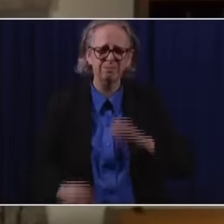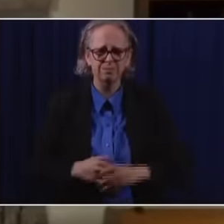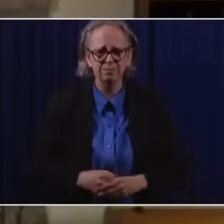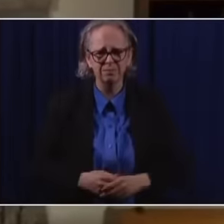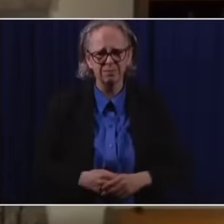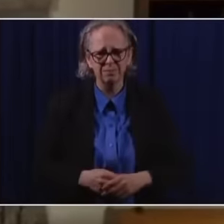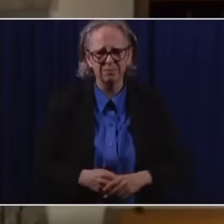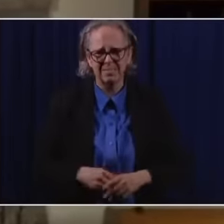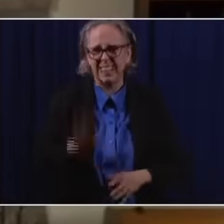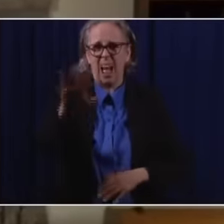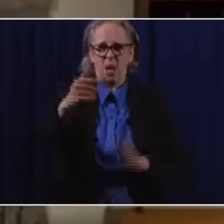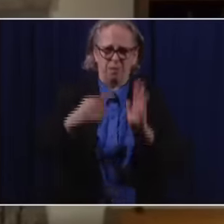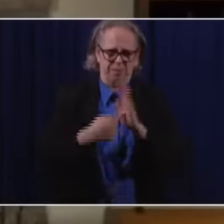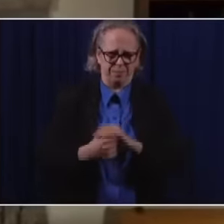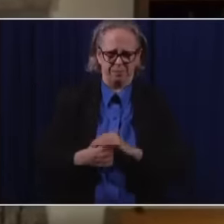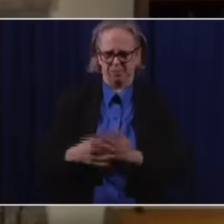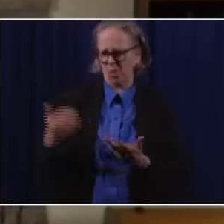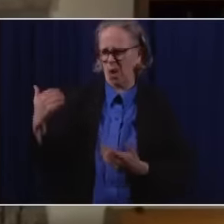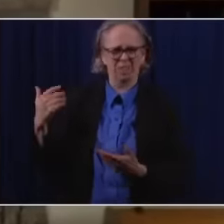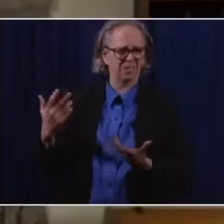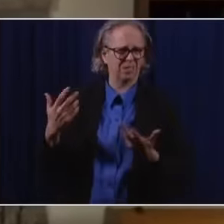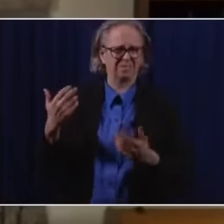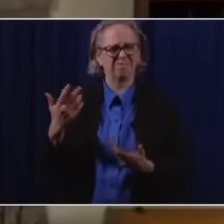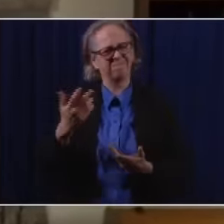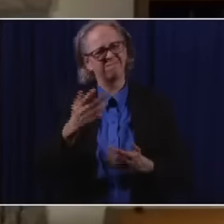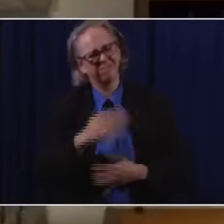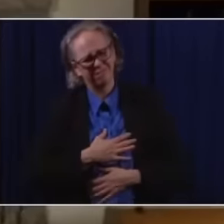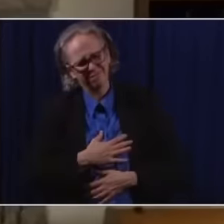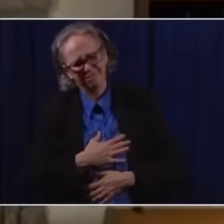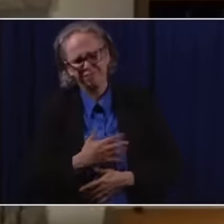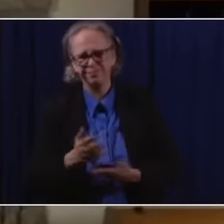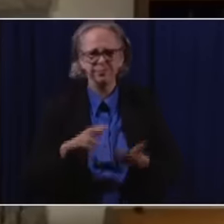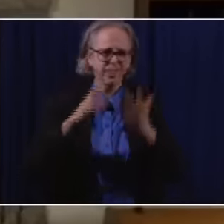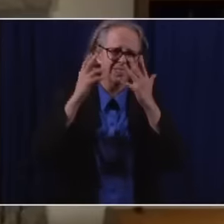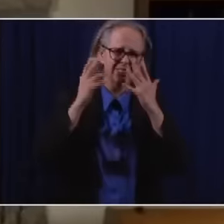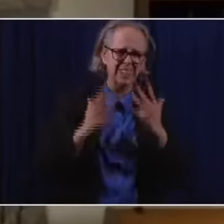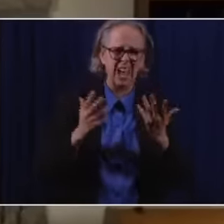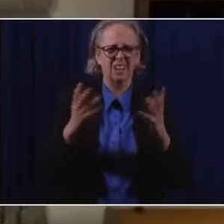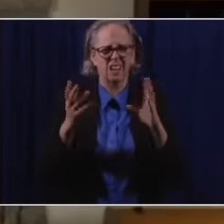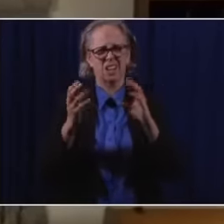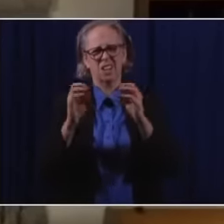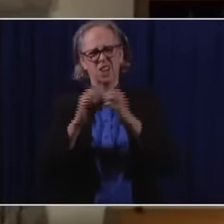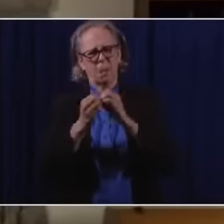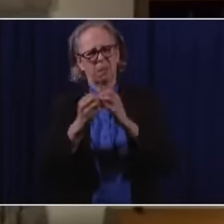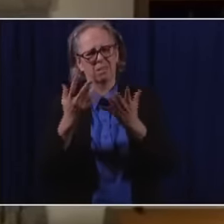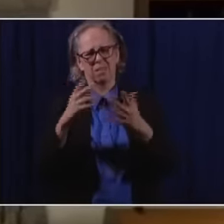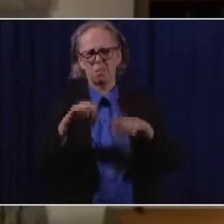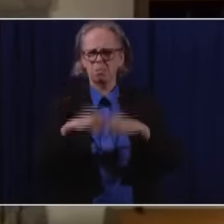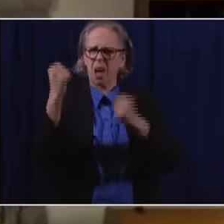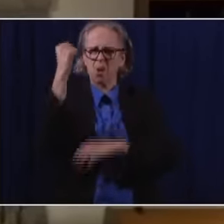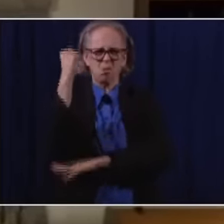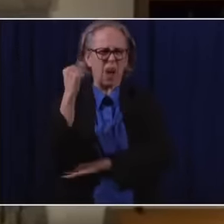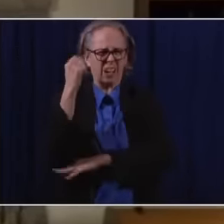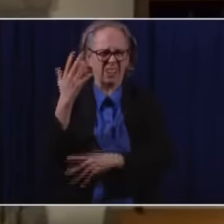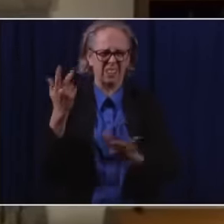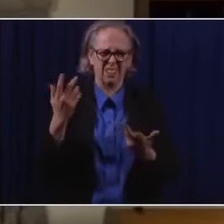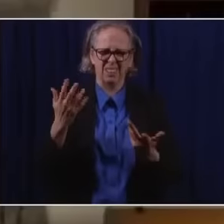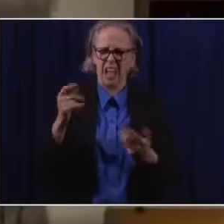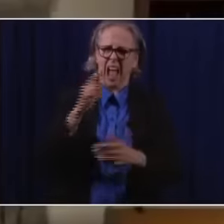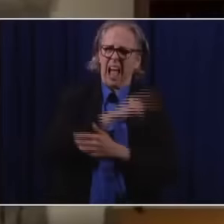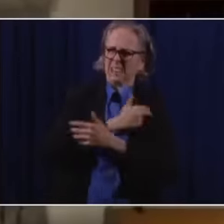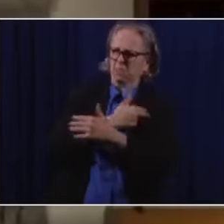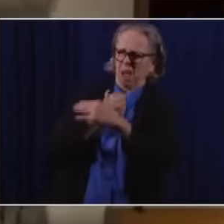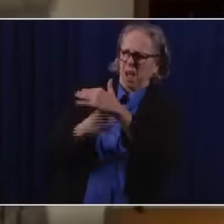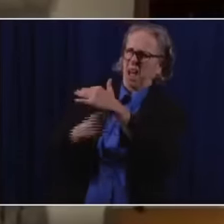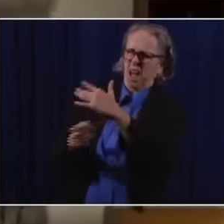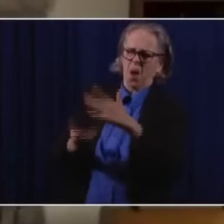a record-setting day and days in regard to hospitalizations. And so I thought it would be